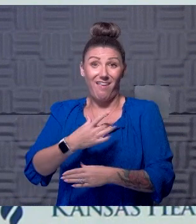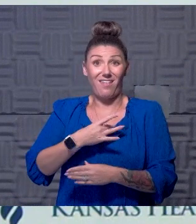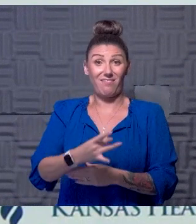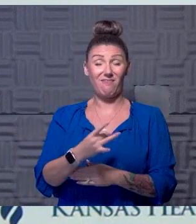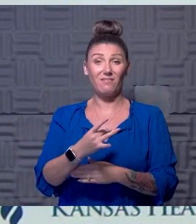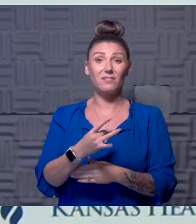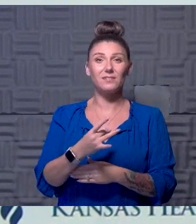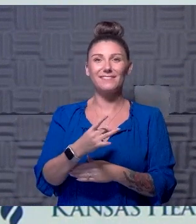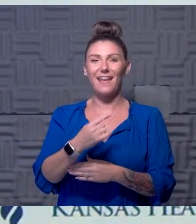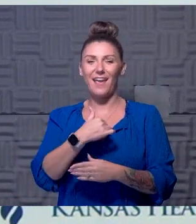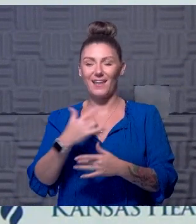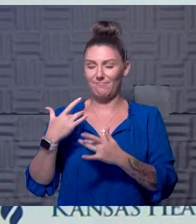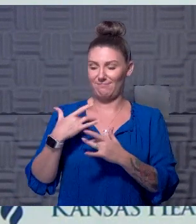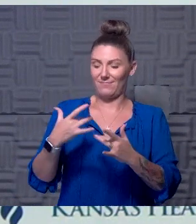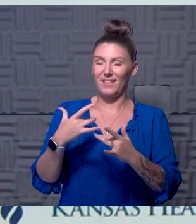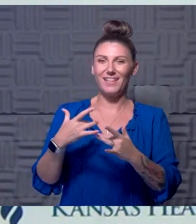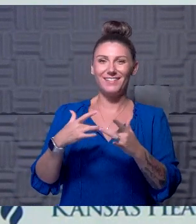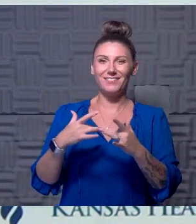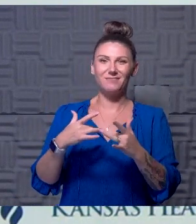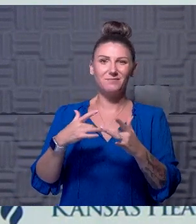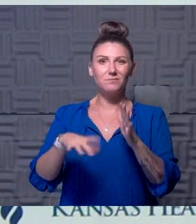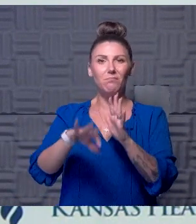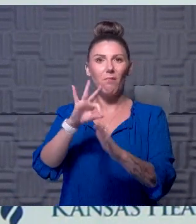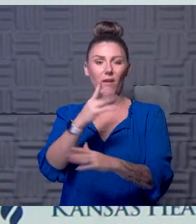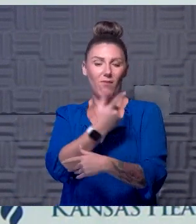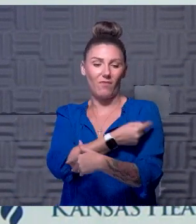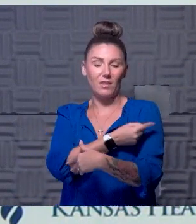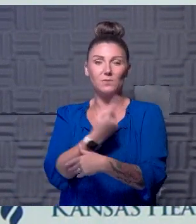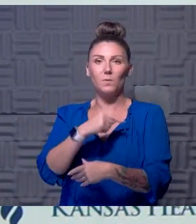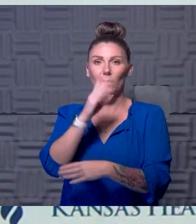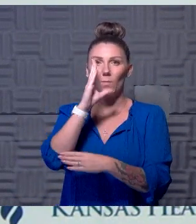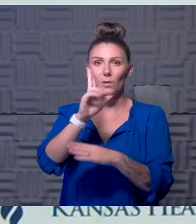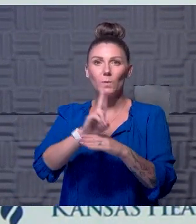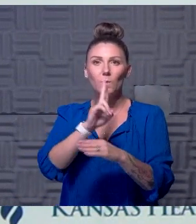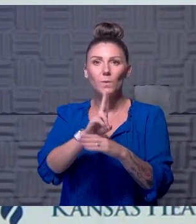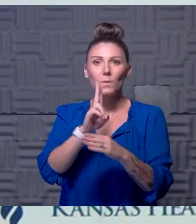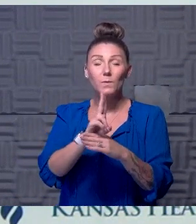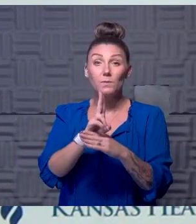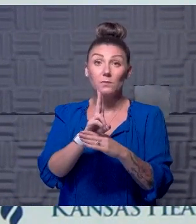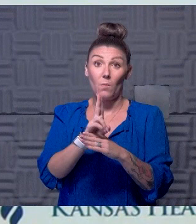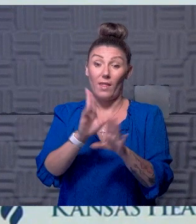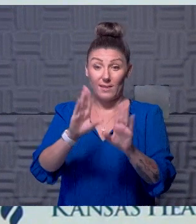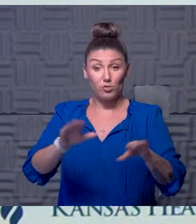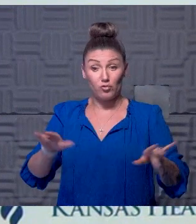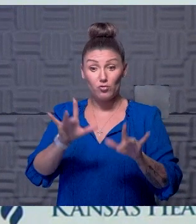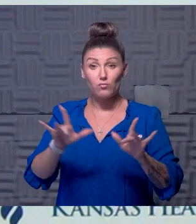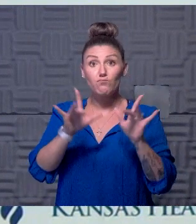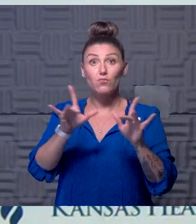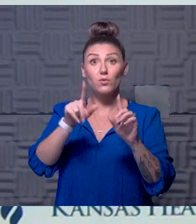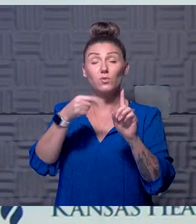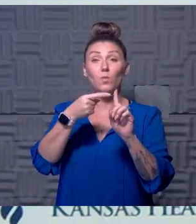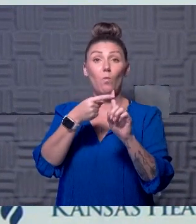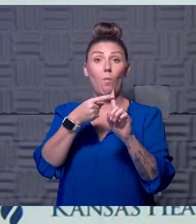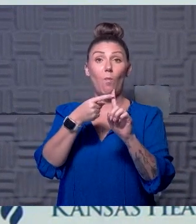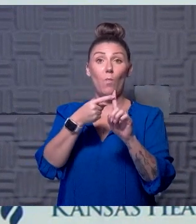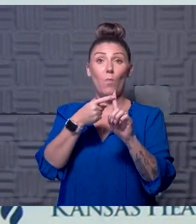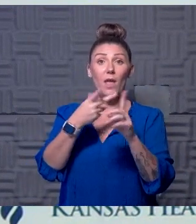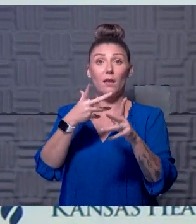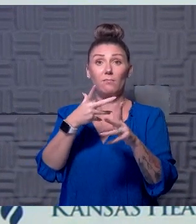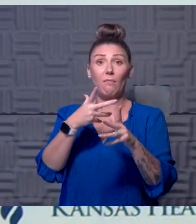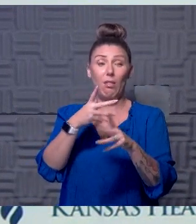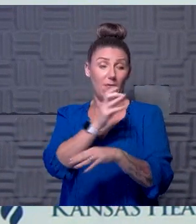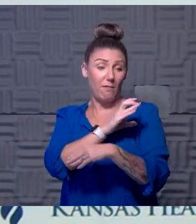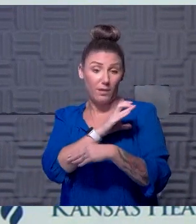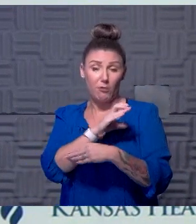I tend to pick vaccines that we're going to use, at least at Children's Mercy when we've done clinical trials in the past, that I would give to